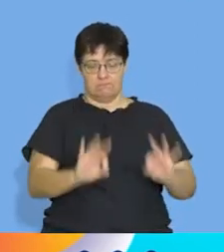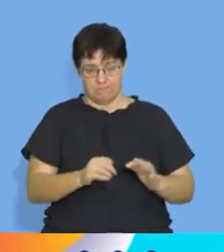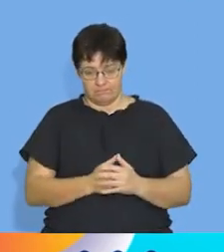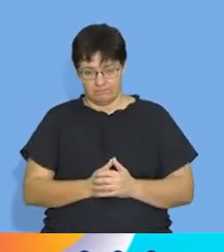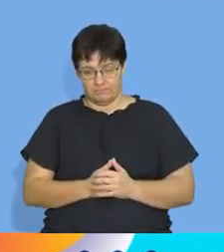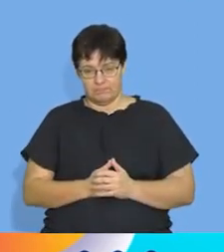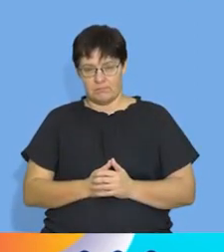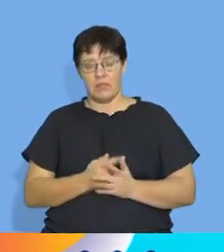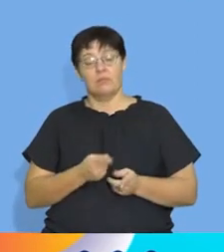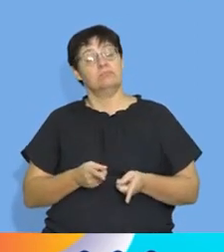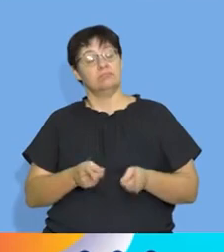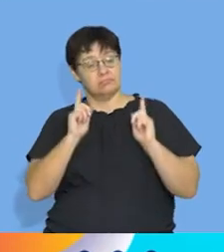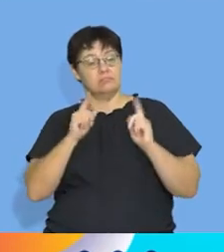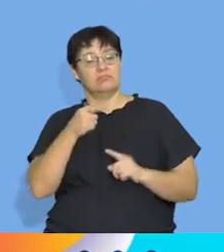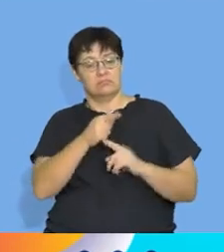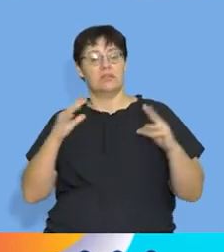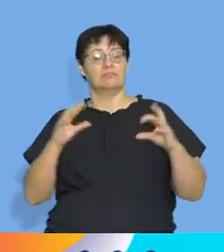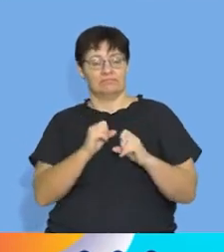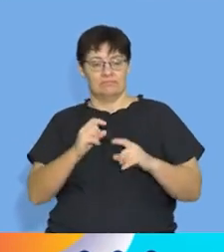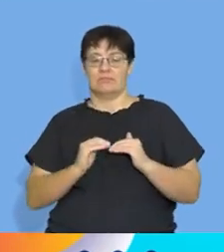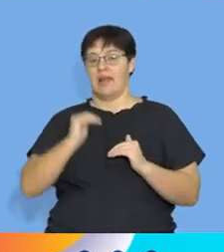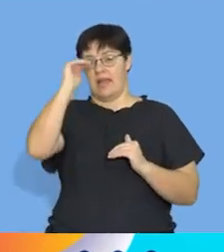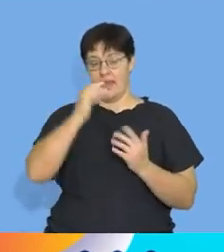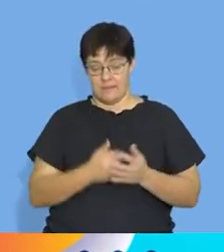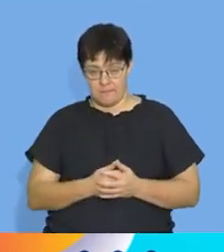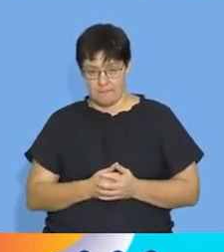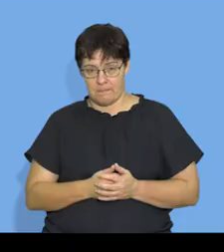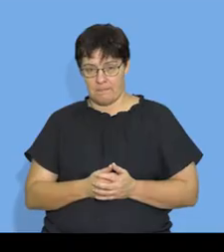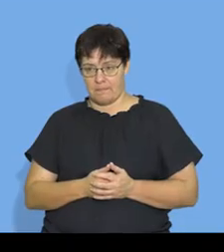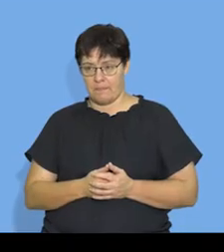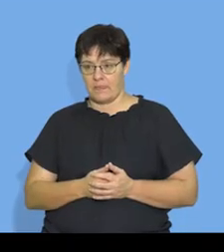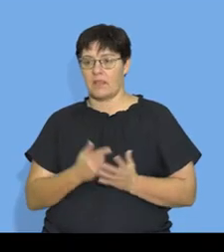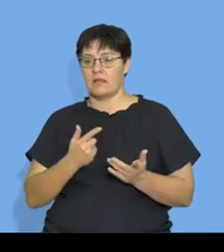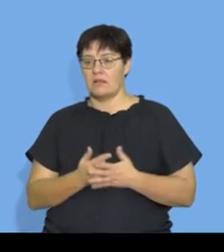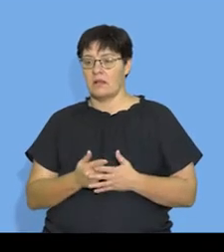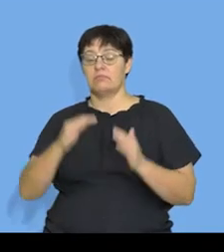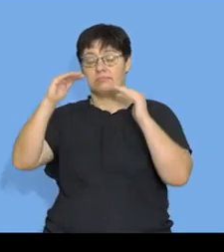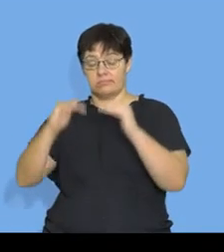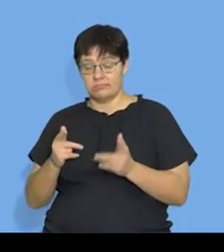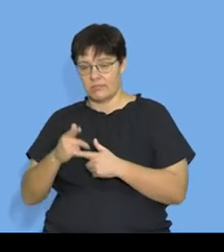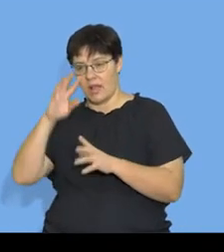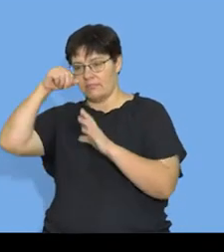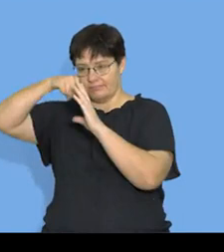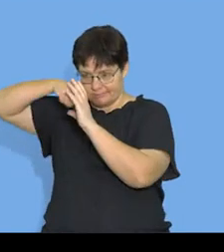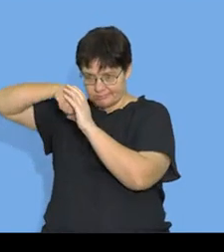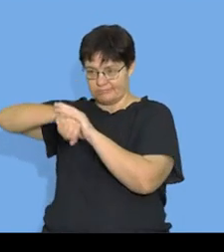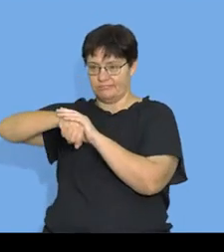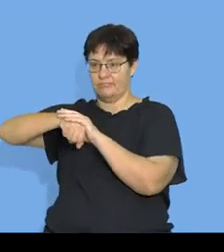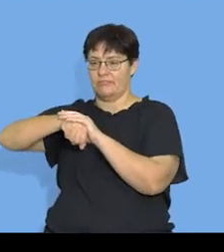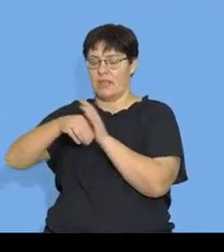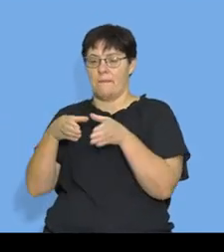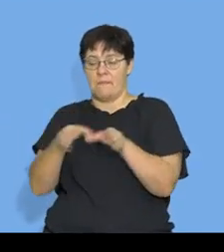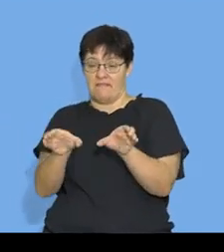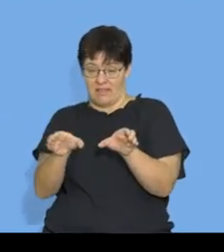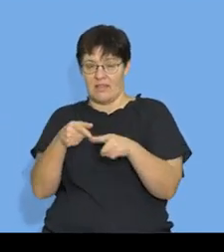position. So we say that the intensity of these contractions increase. As the baby descends, the head fits into